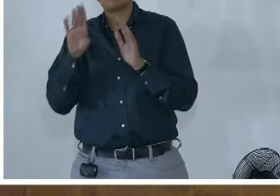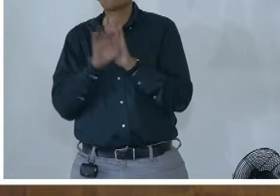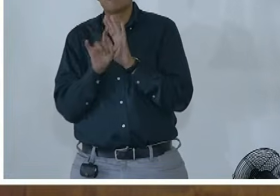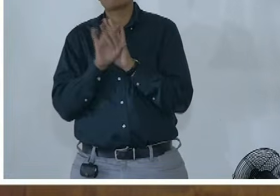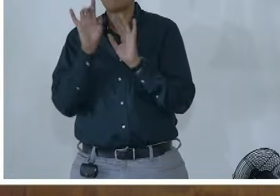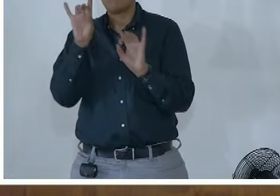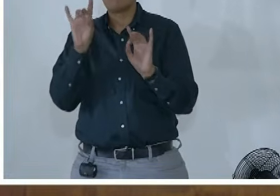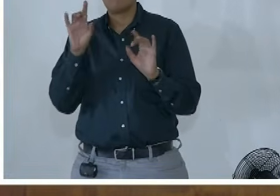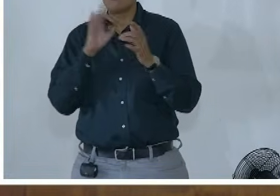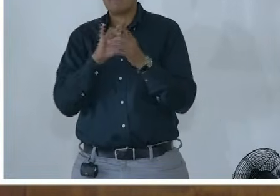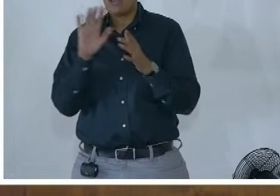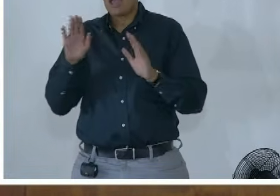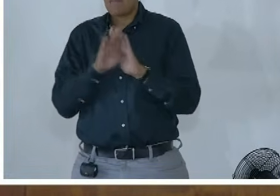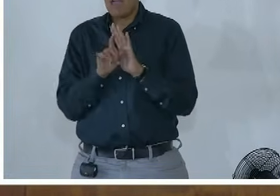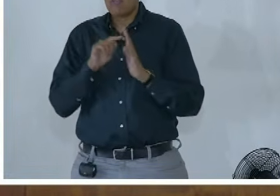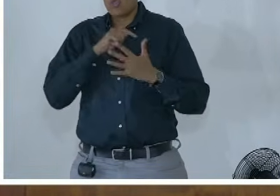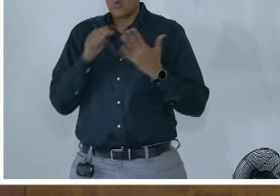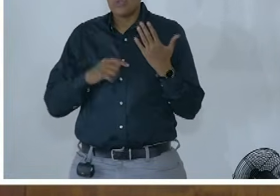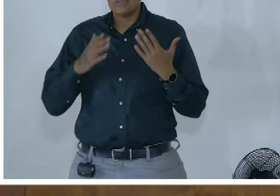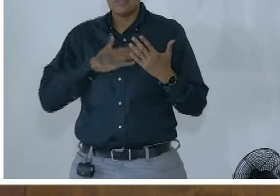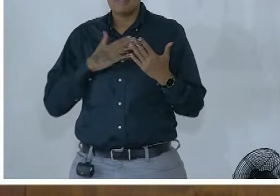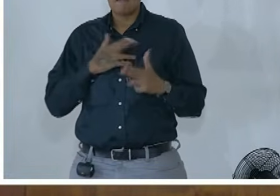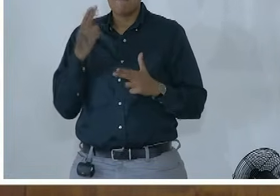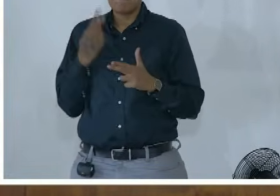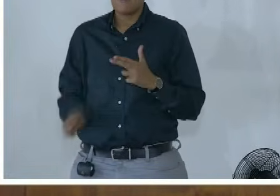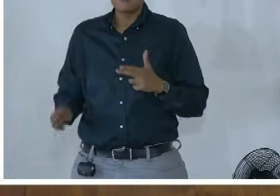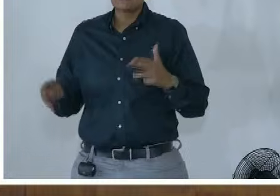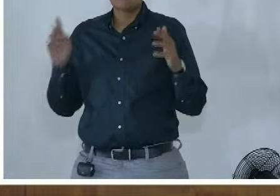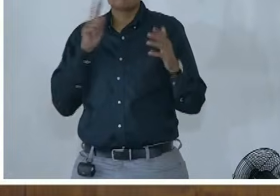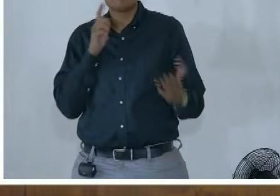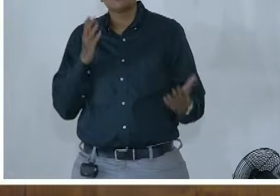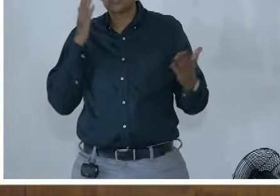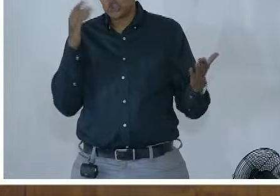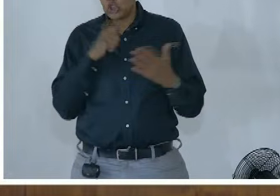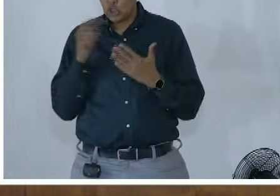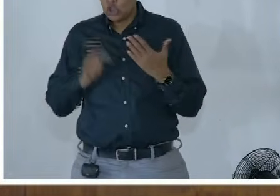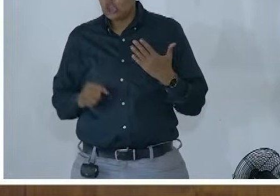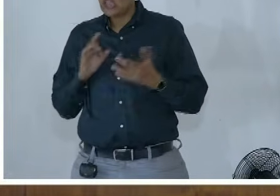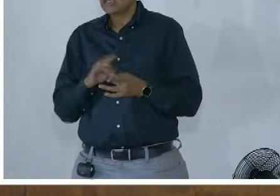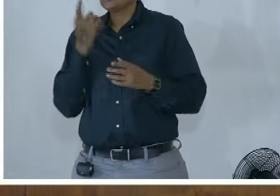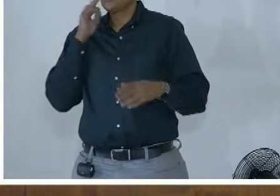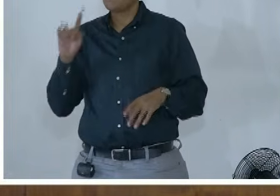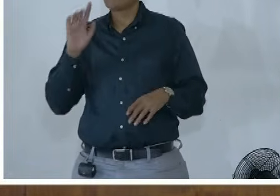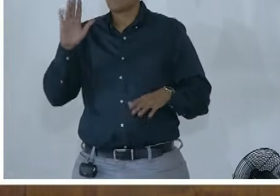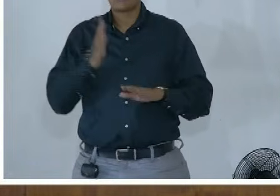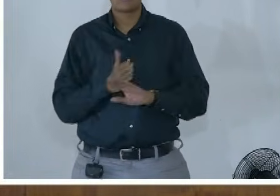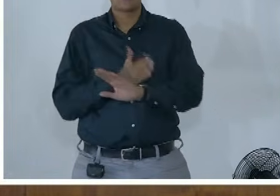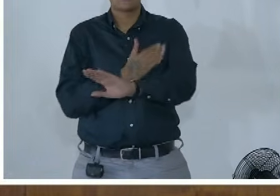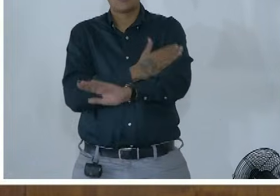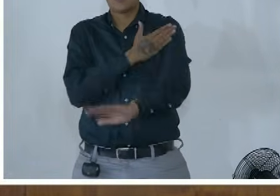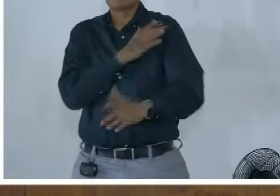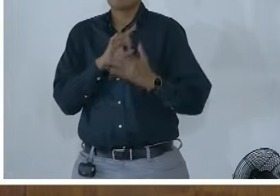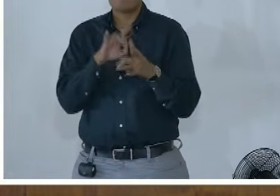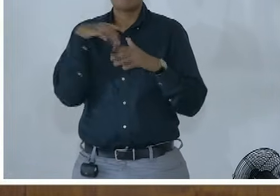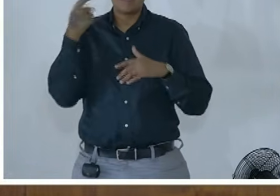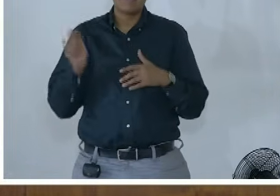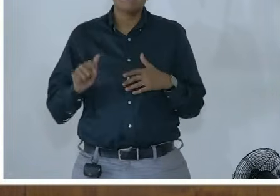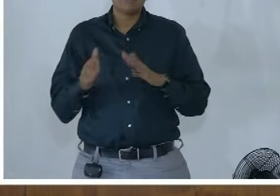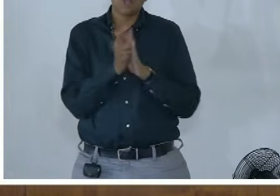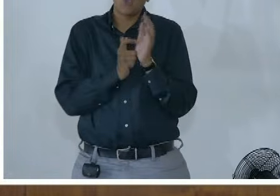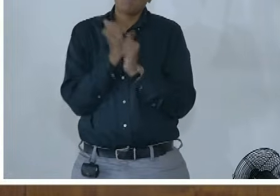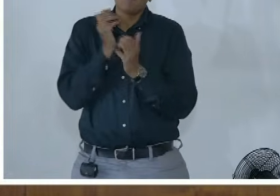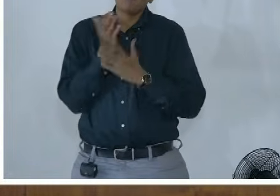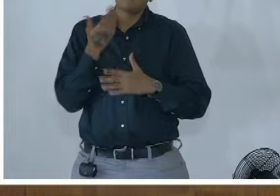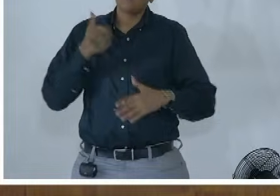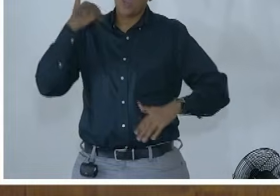background, those are my brief suggestions for the improvement of this bill, and